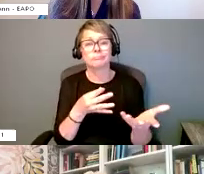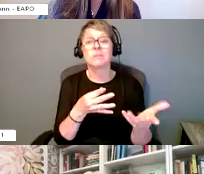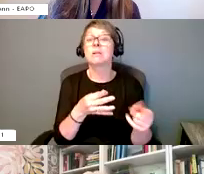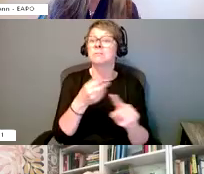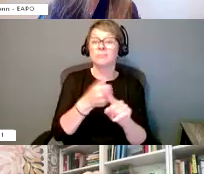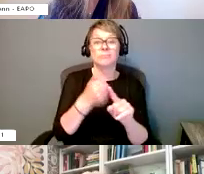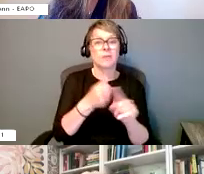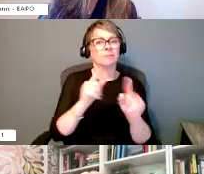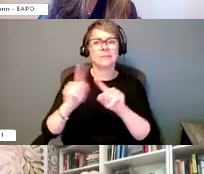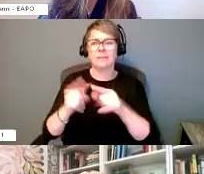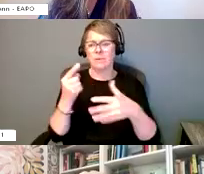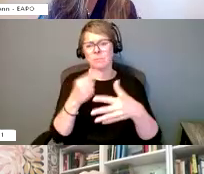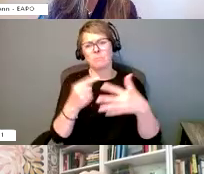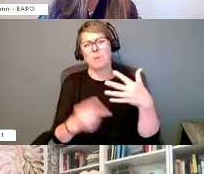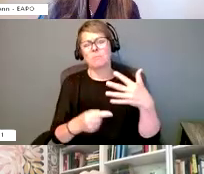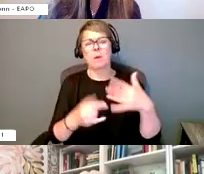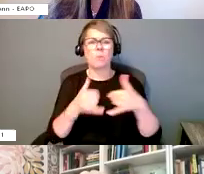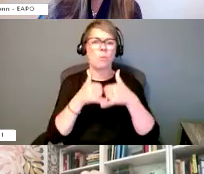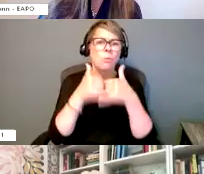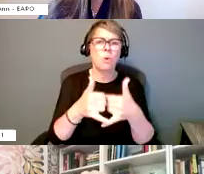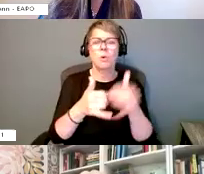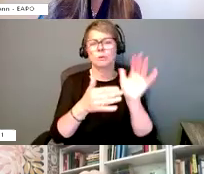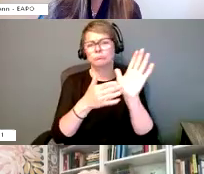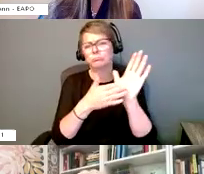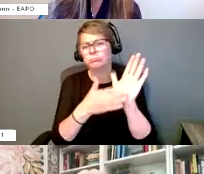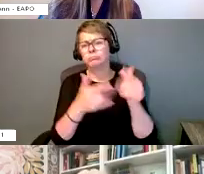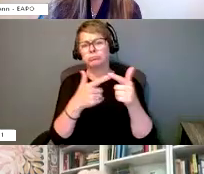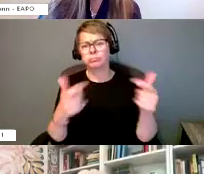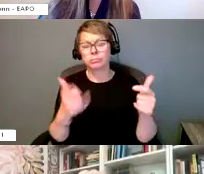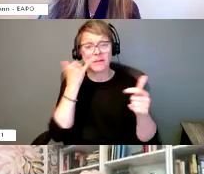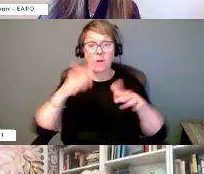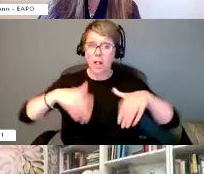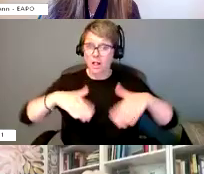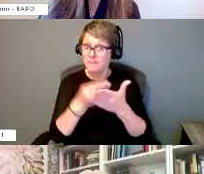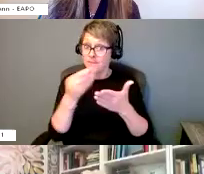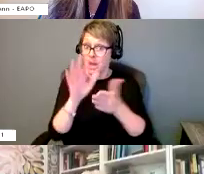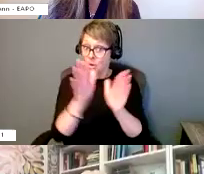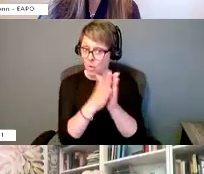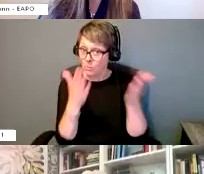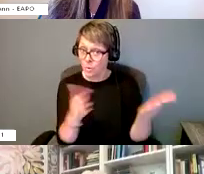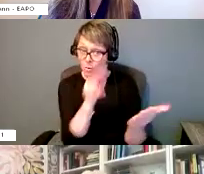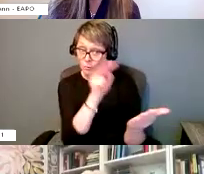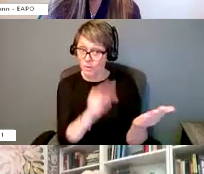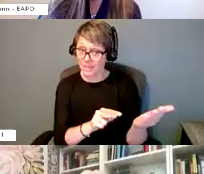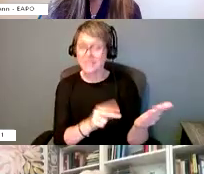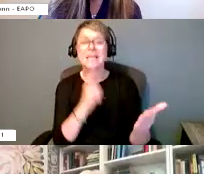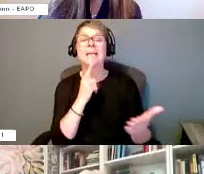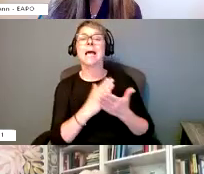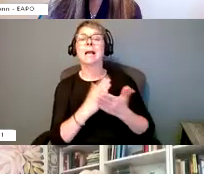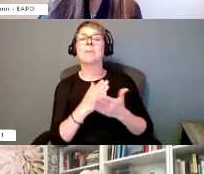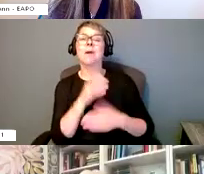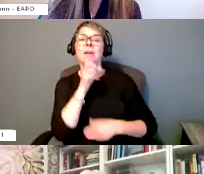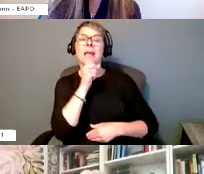of accolades and lots of awards. And if you haven't had her book and read it, the Let's Talk About Aging Parents, I encourage you to read it.